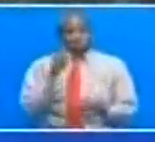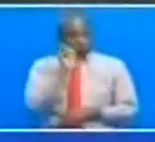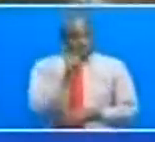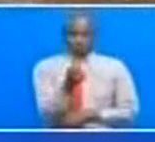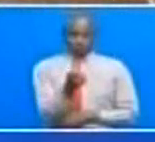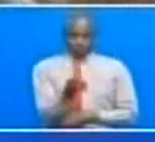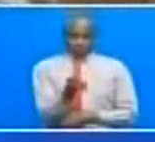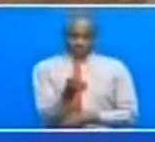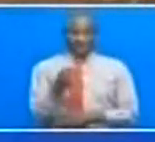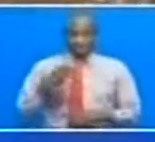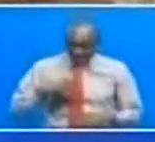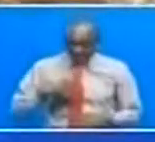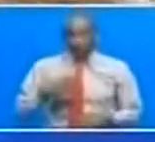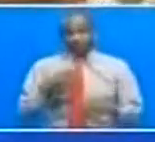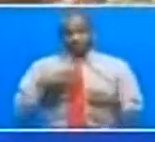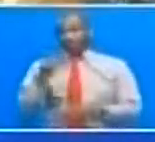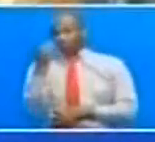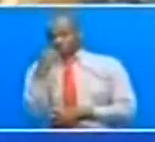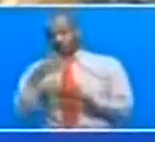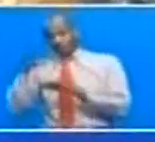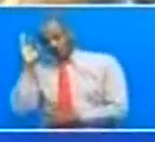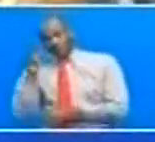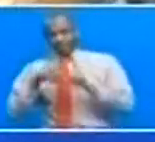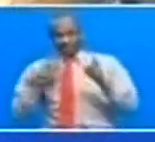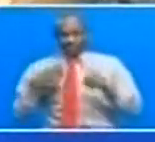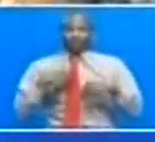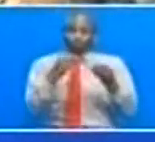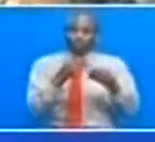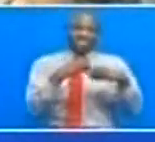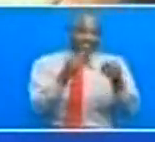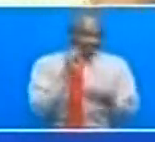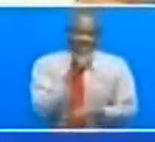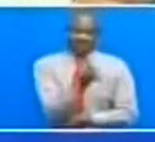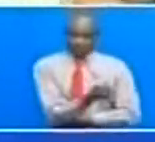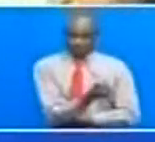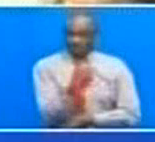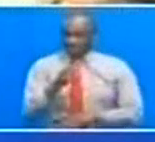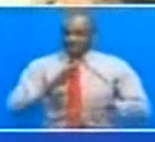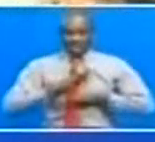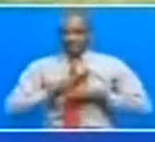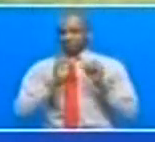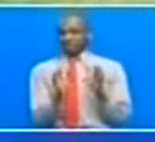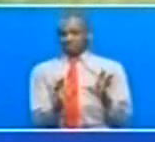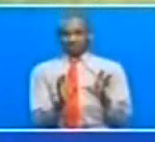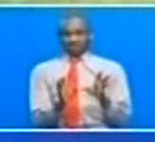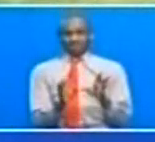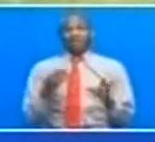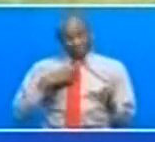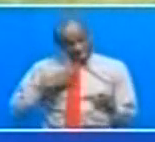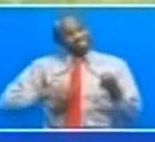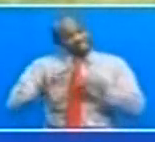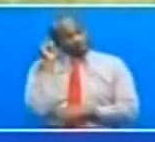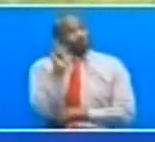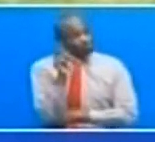story. Suppliers and consumers of chicken say the county is producing, but it's not enough to meet its needs. Mimi ni muuzaji wa